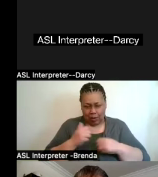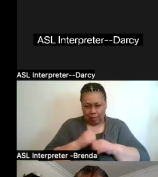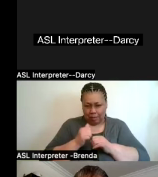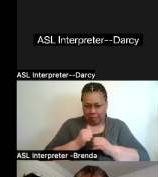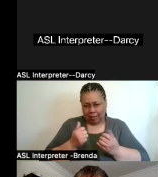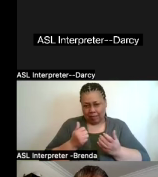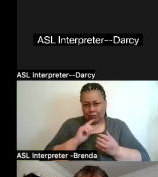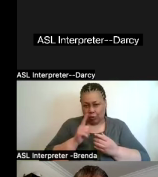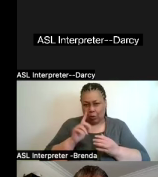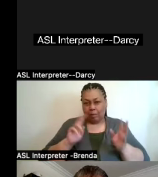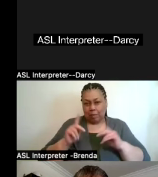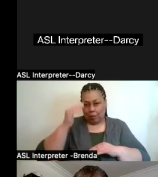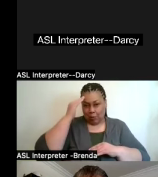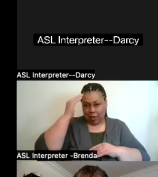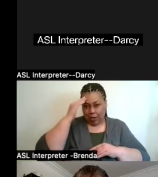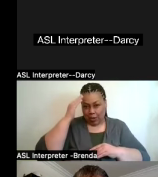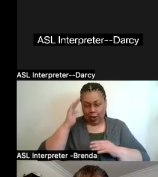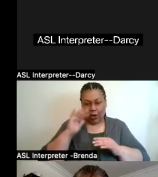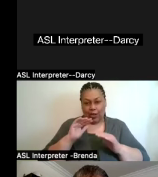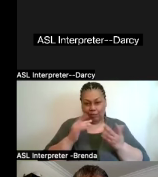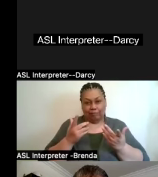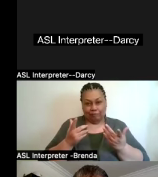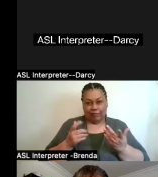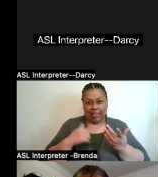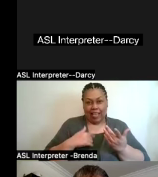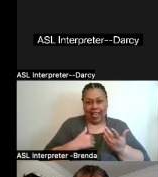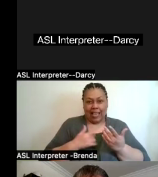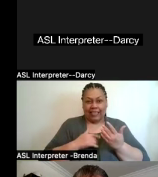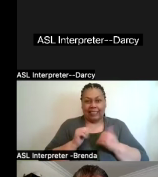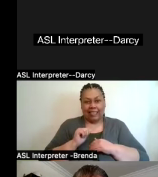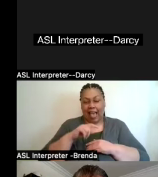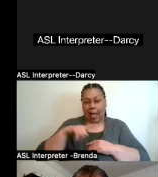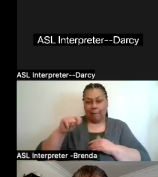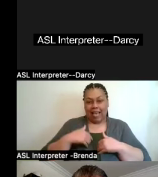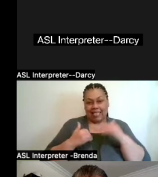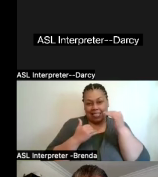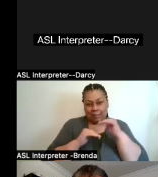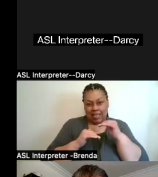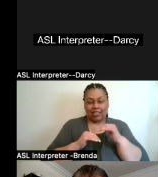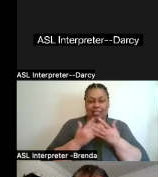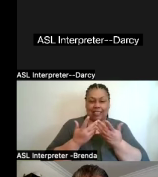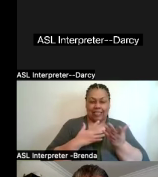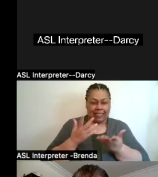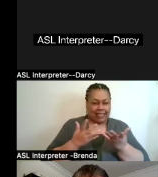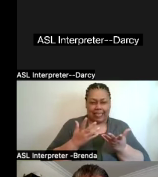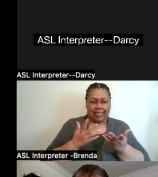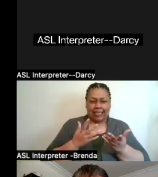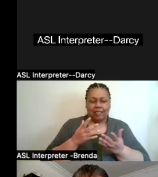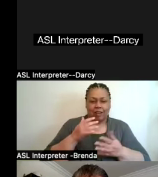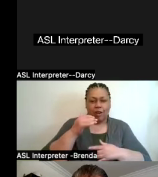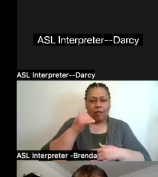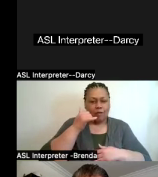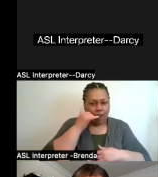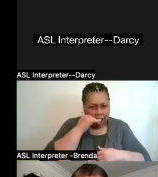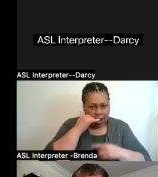of what can happen. Often that limitation is not the app, but more like the phone company connection and